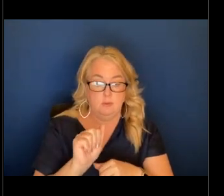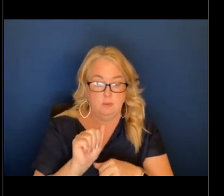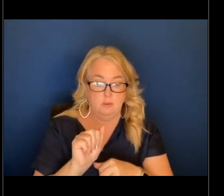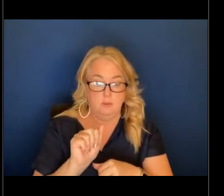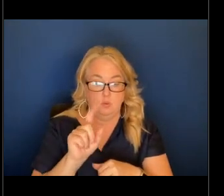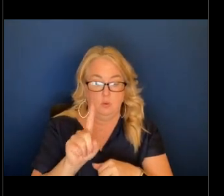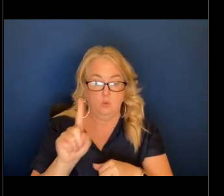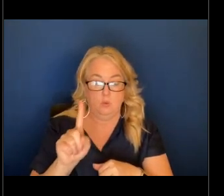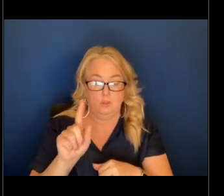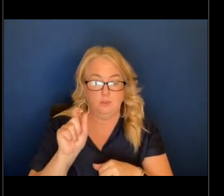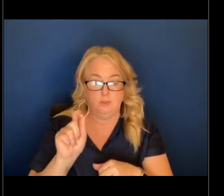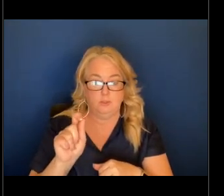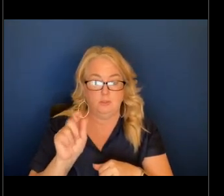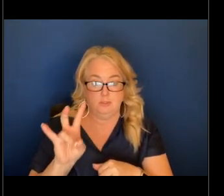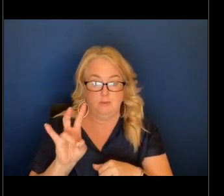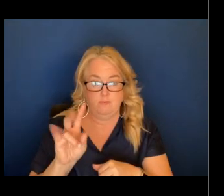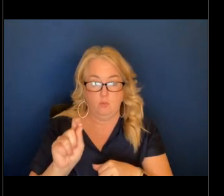A117.1,